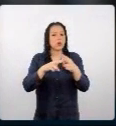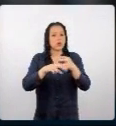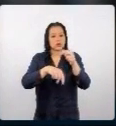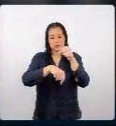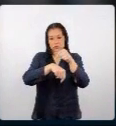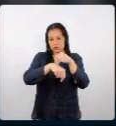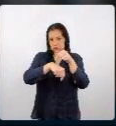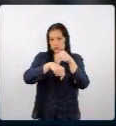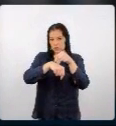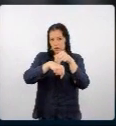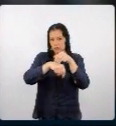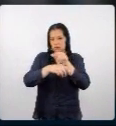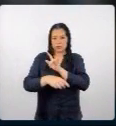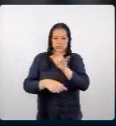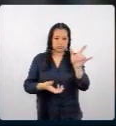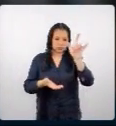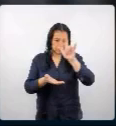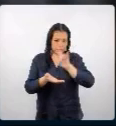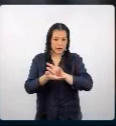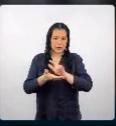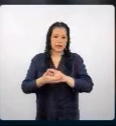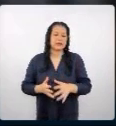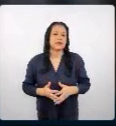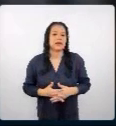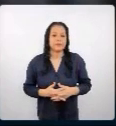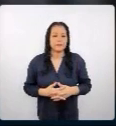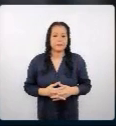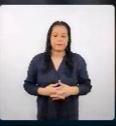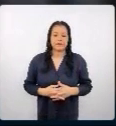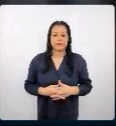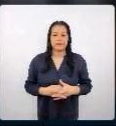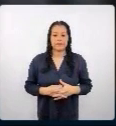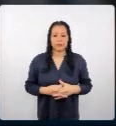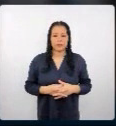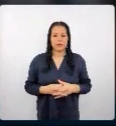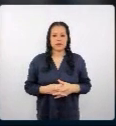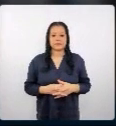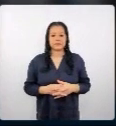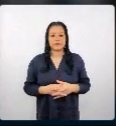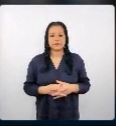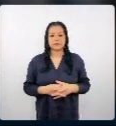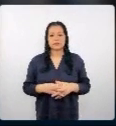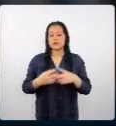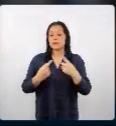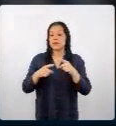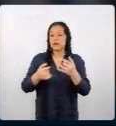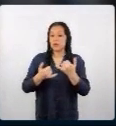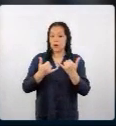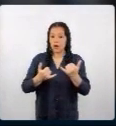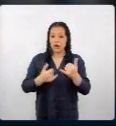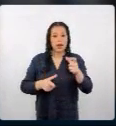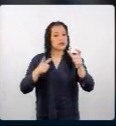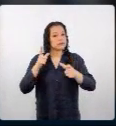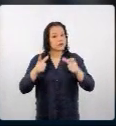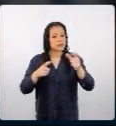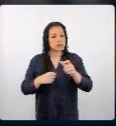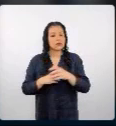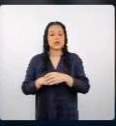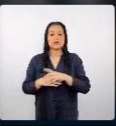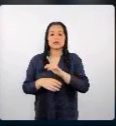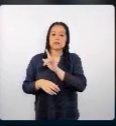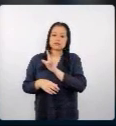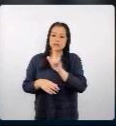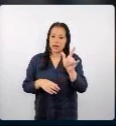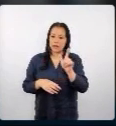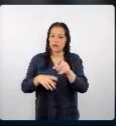travel or short-haul travel. But now, with Emirates expanding its